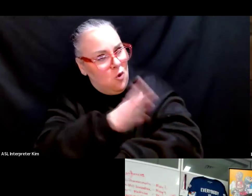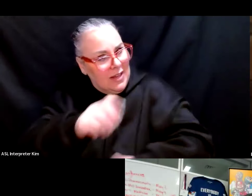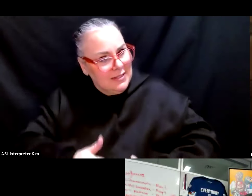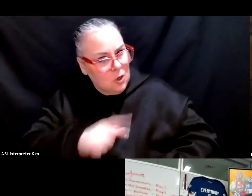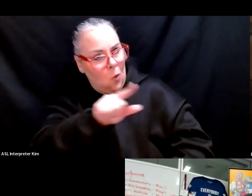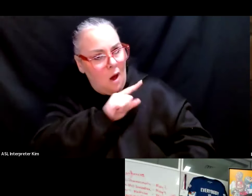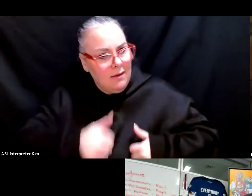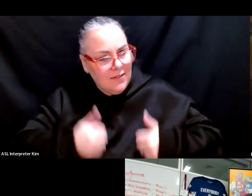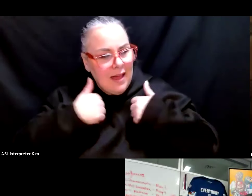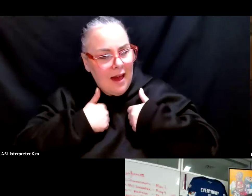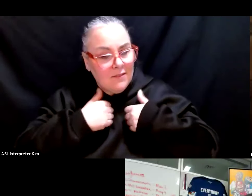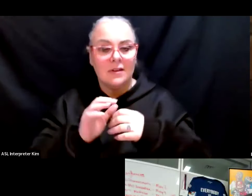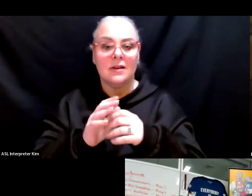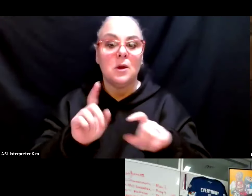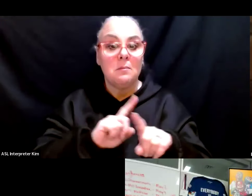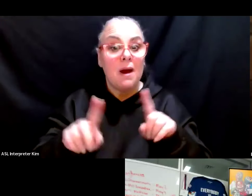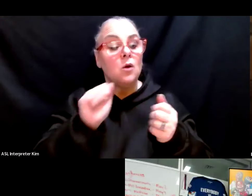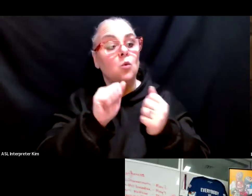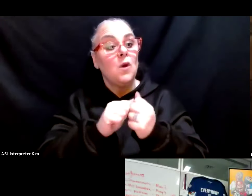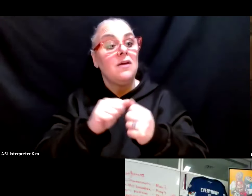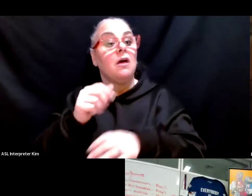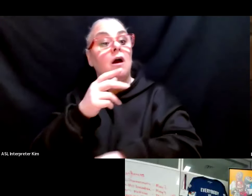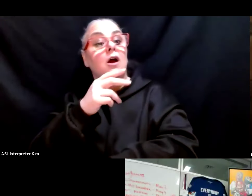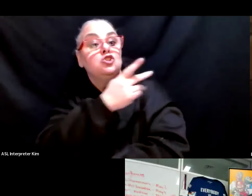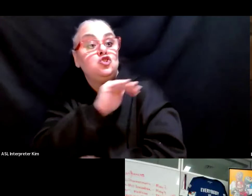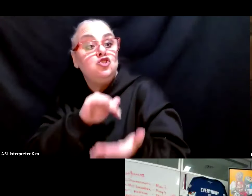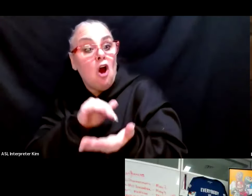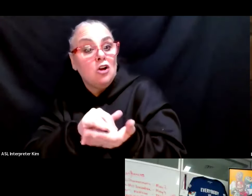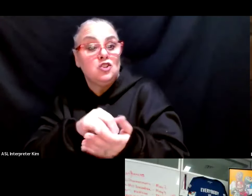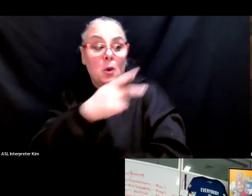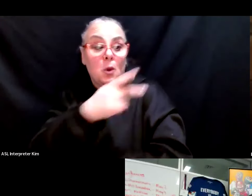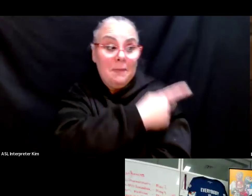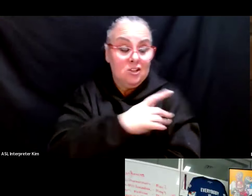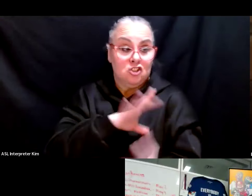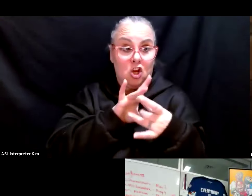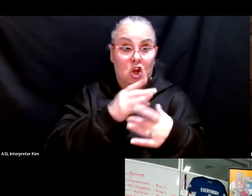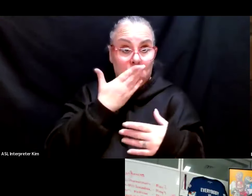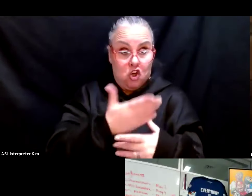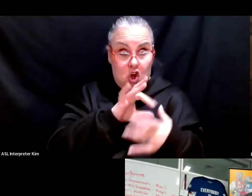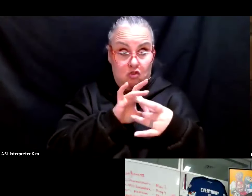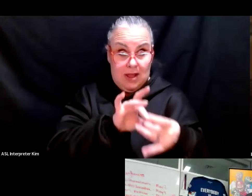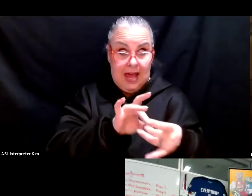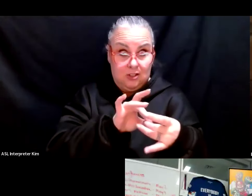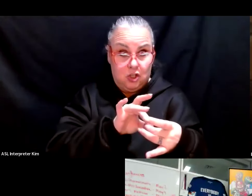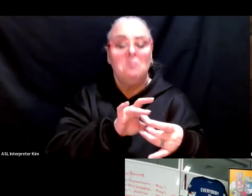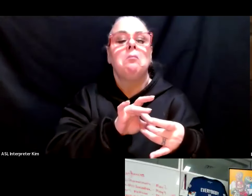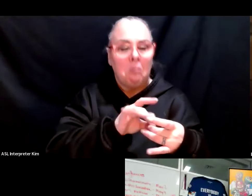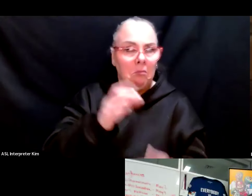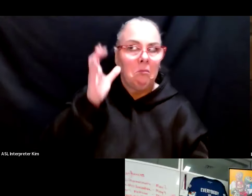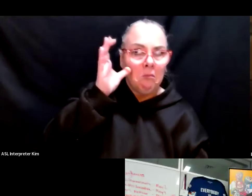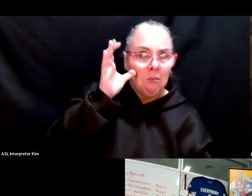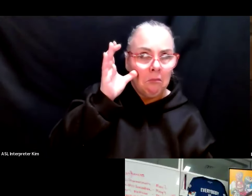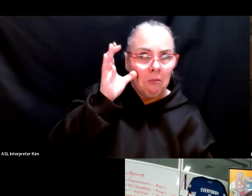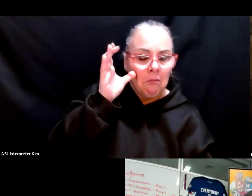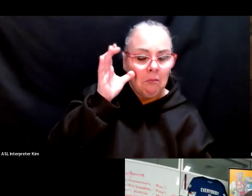with a positive patient-provider relationship, it could be that your son could be